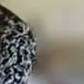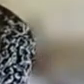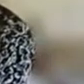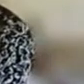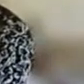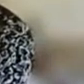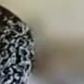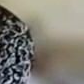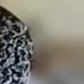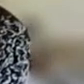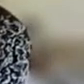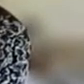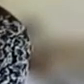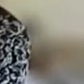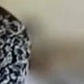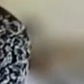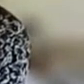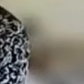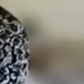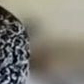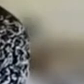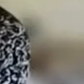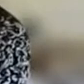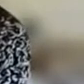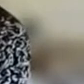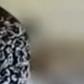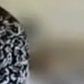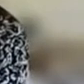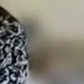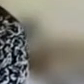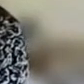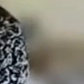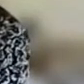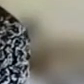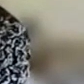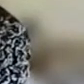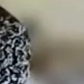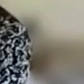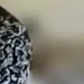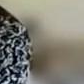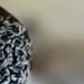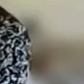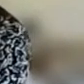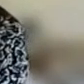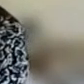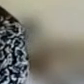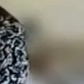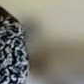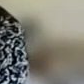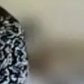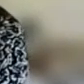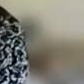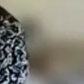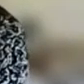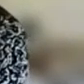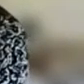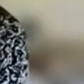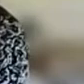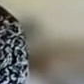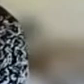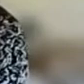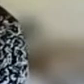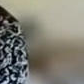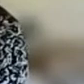thank Mikala and Daniela for giving up their time today to do this talk. It's been really, really lovely, Daniela, to hear from you about your